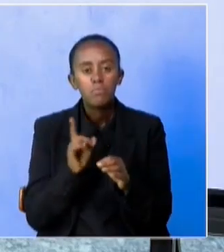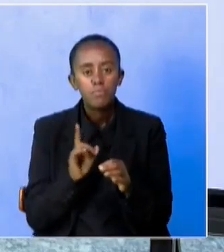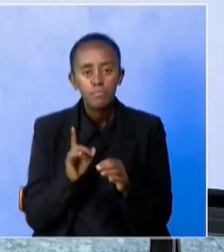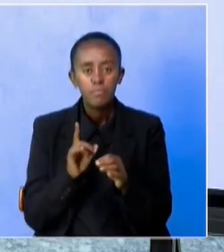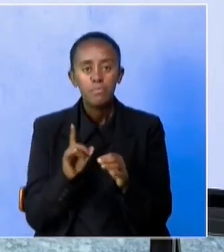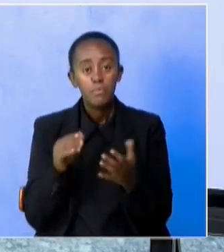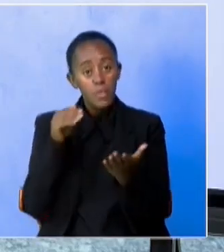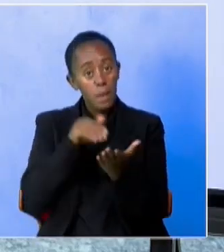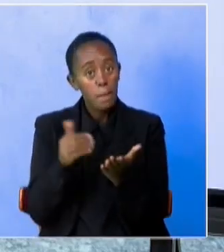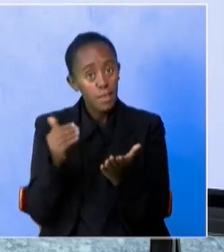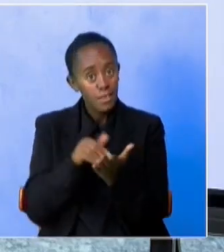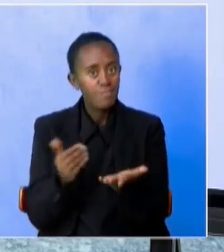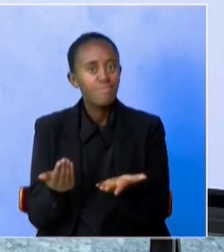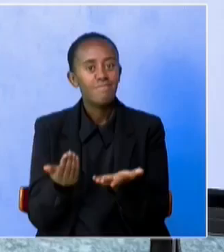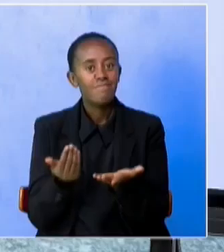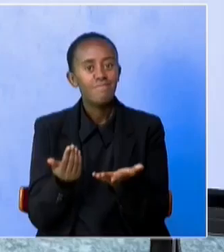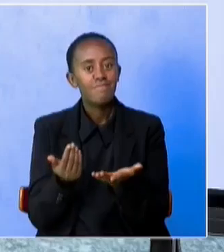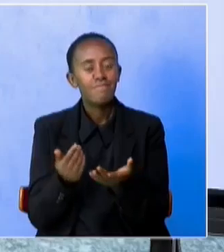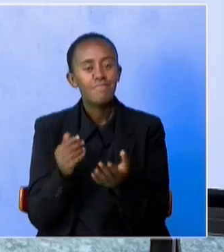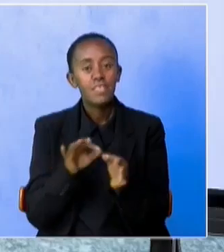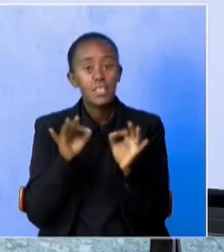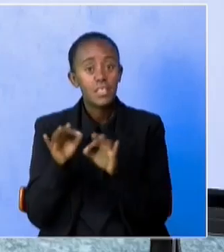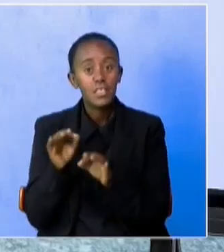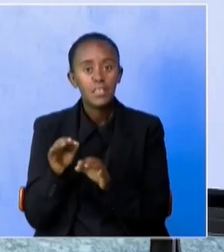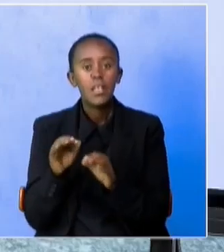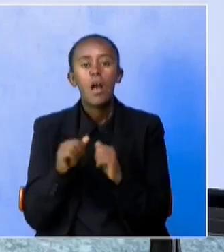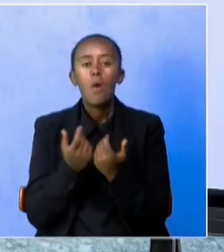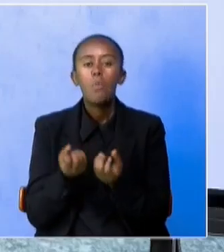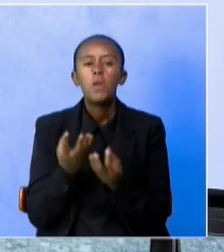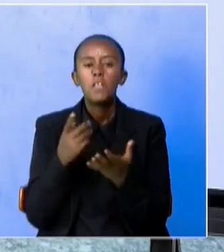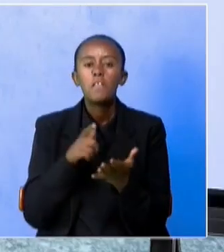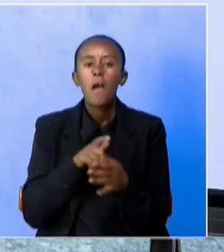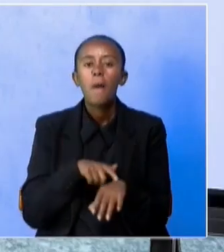of how many times. That is not the important